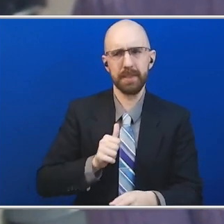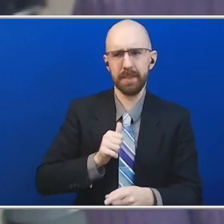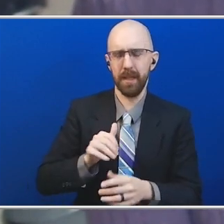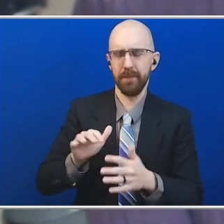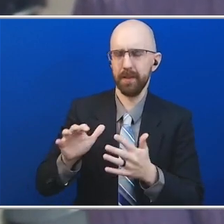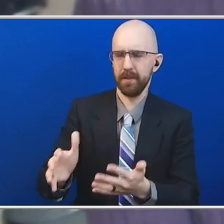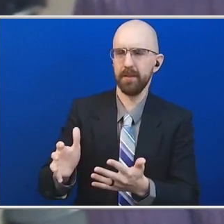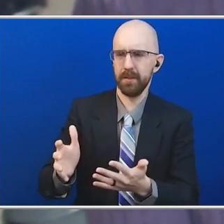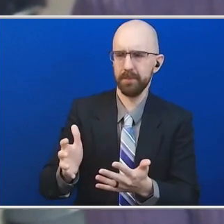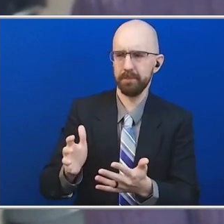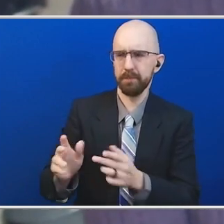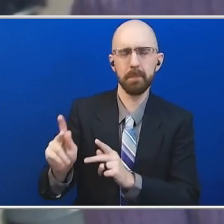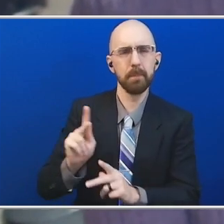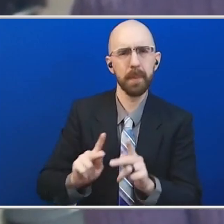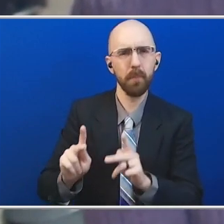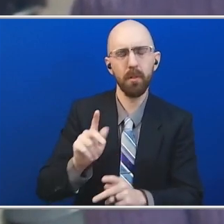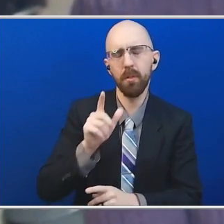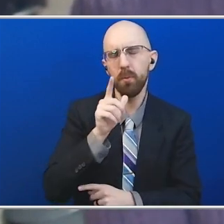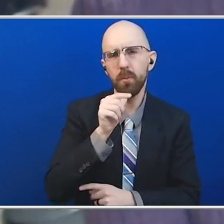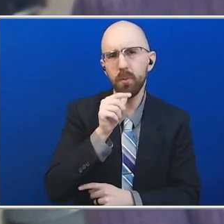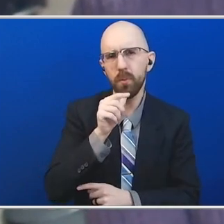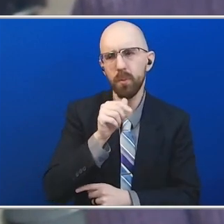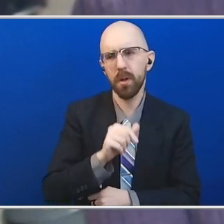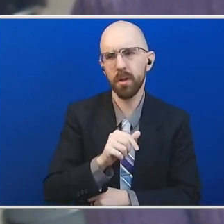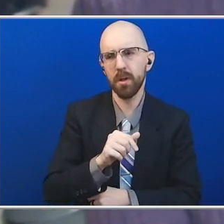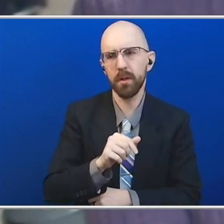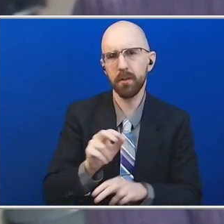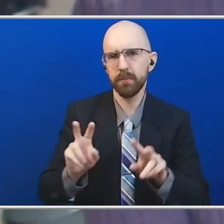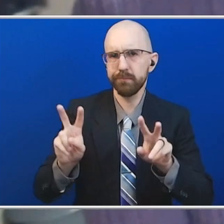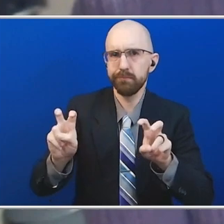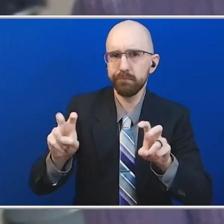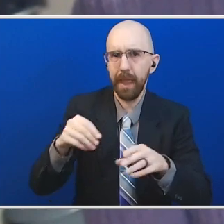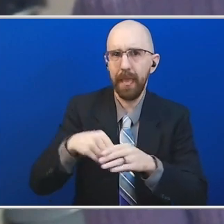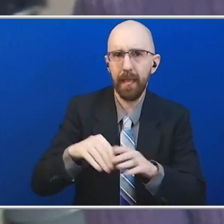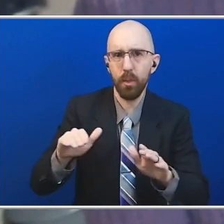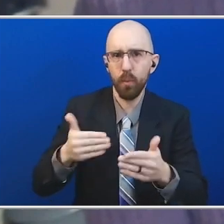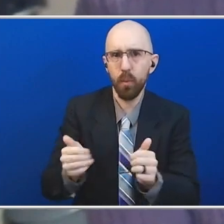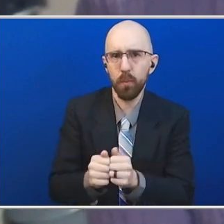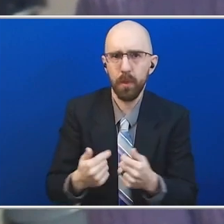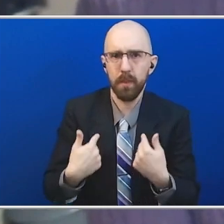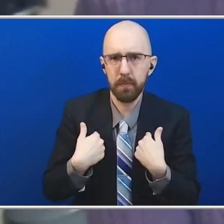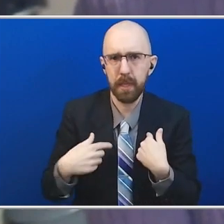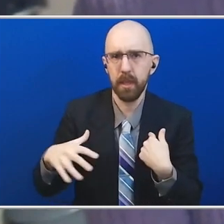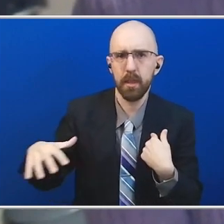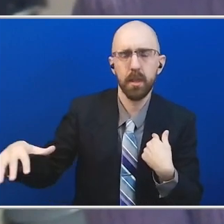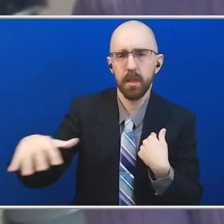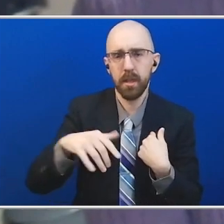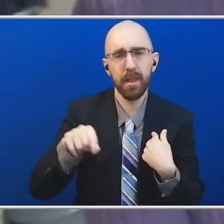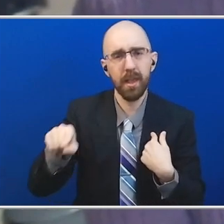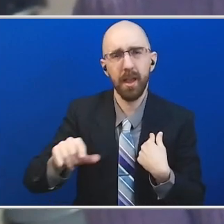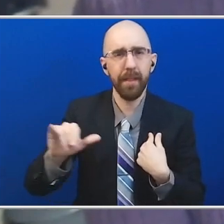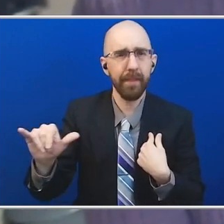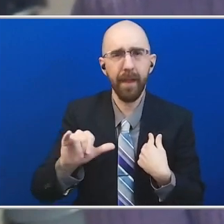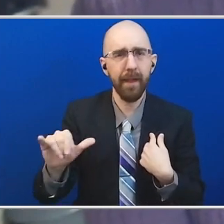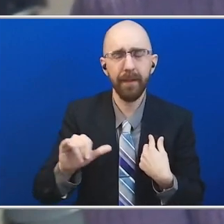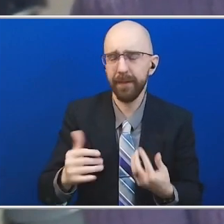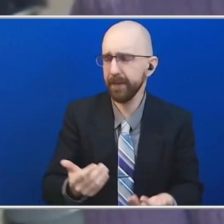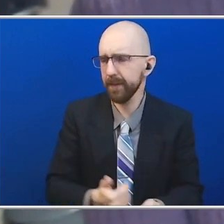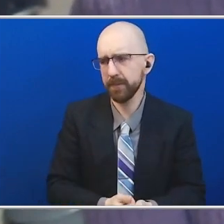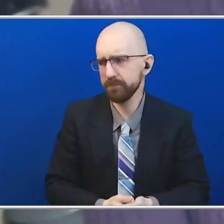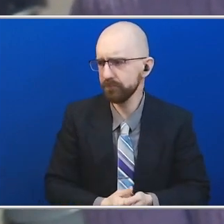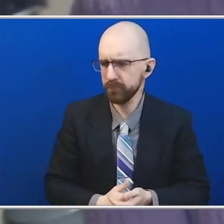the people that were supposedly in the room, they were like, well,